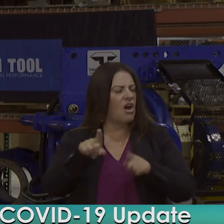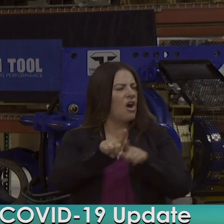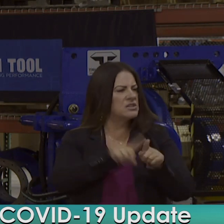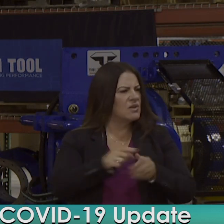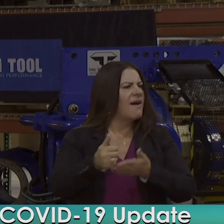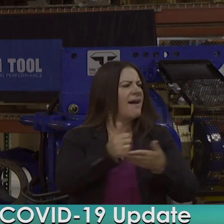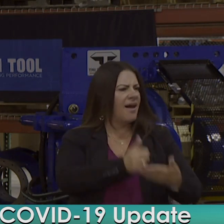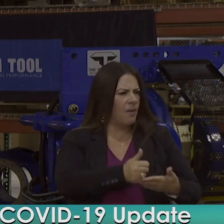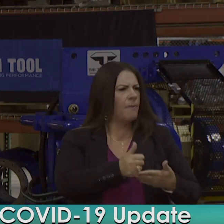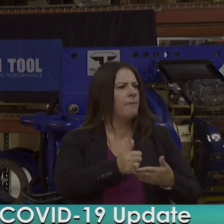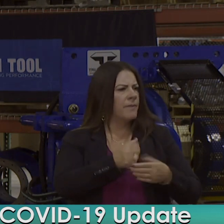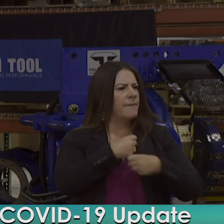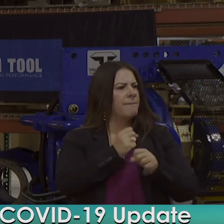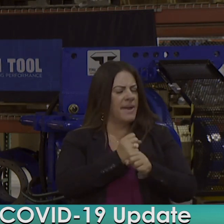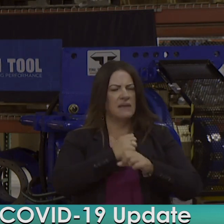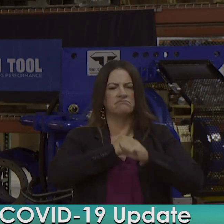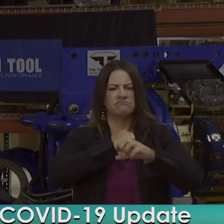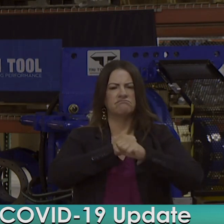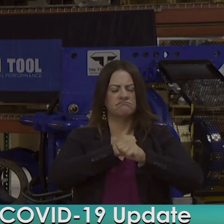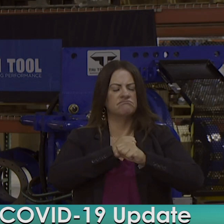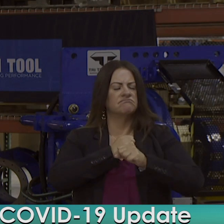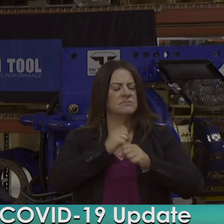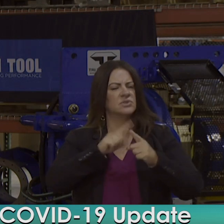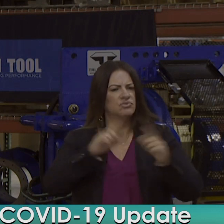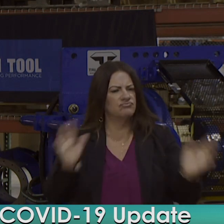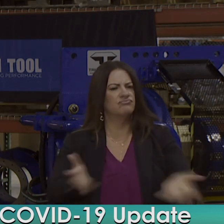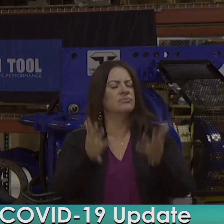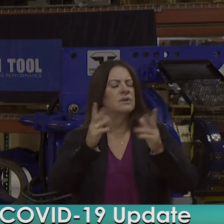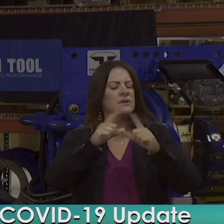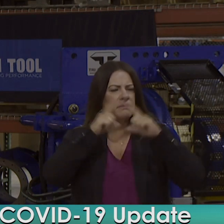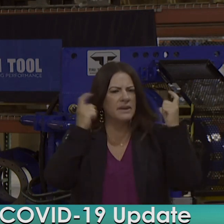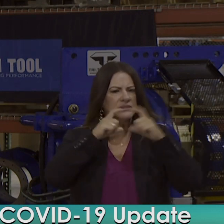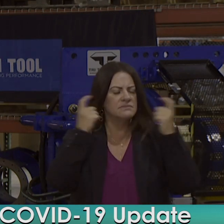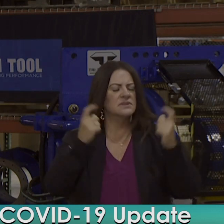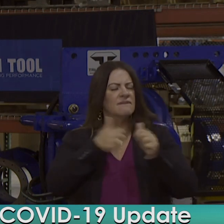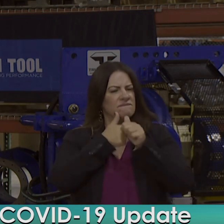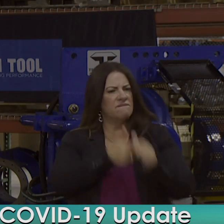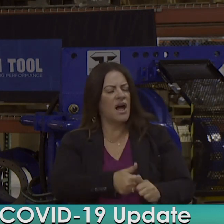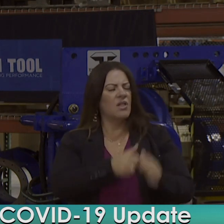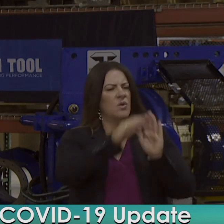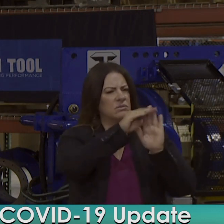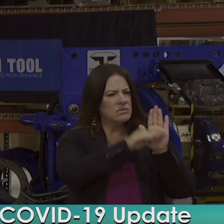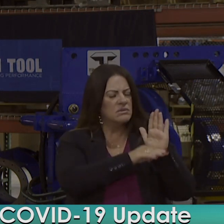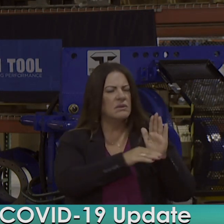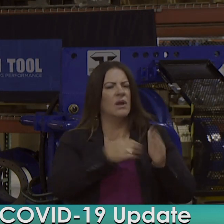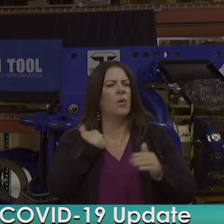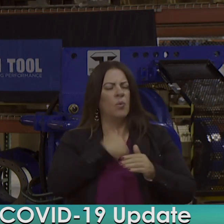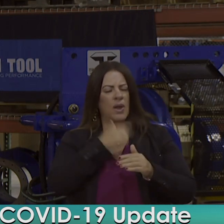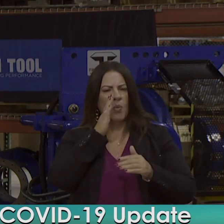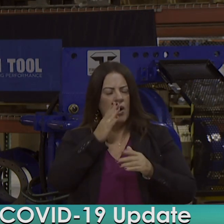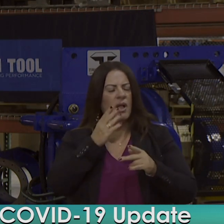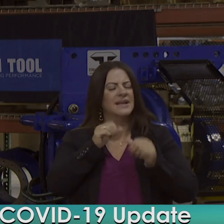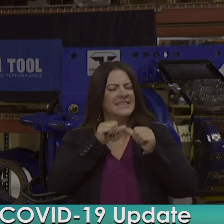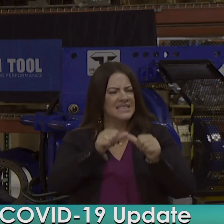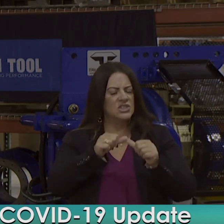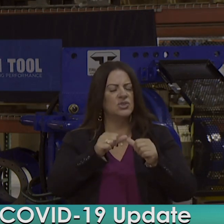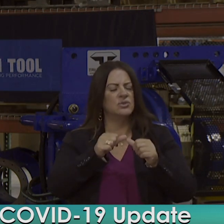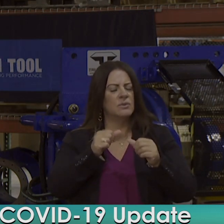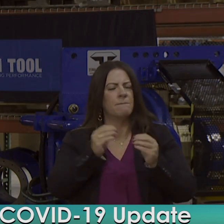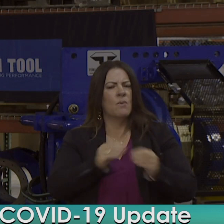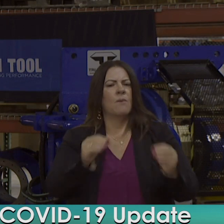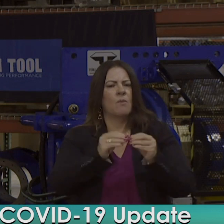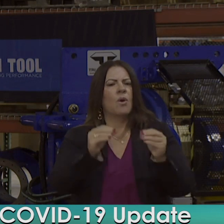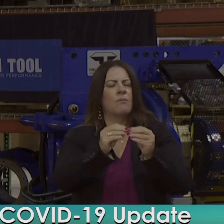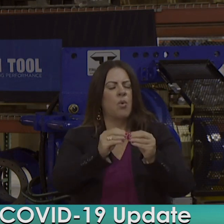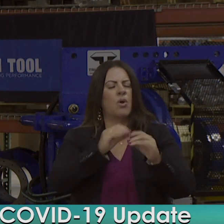on our mandatory face covering guidelines. We'll continue to put out more and more PSA, more and more